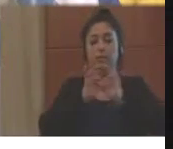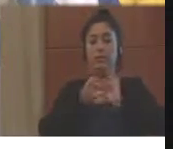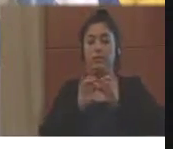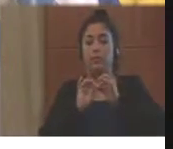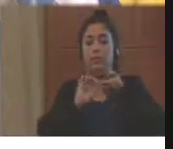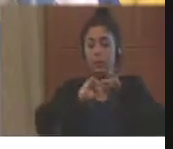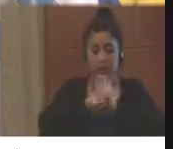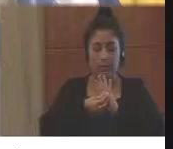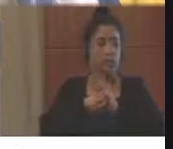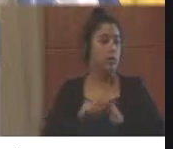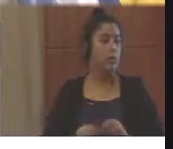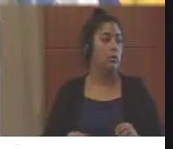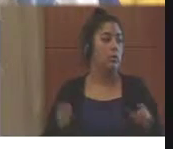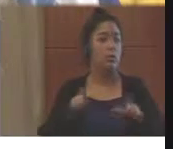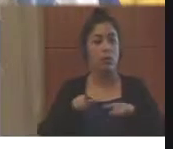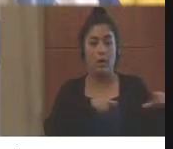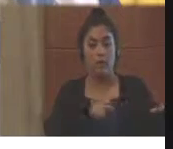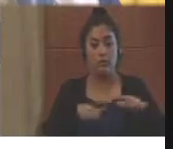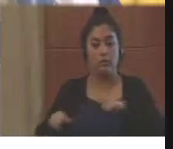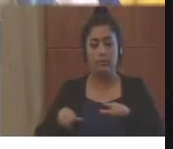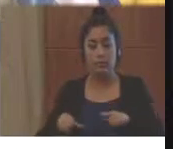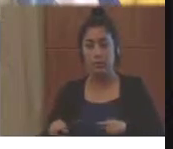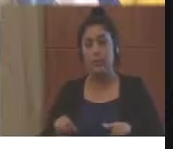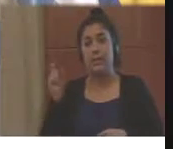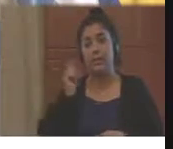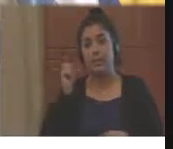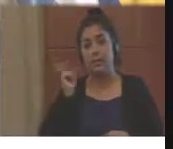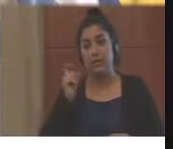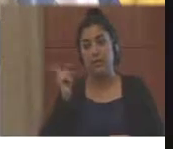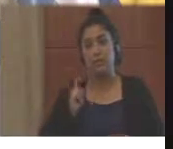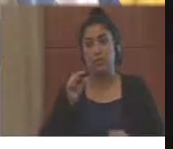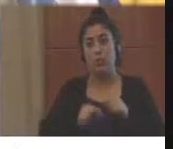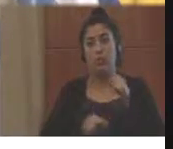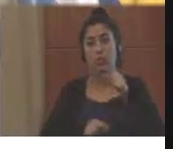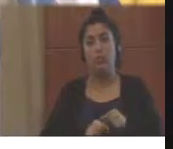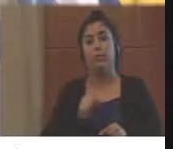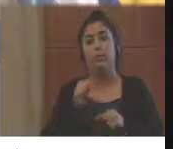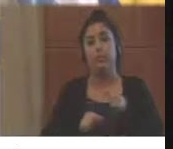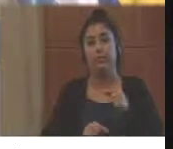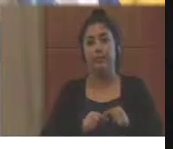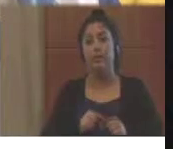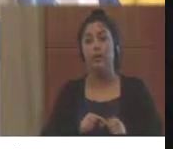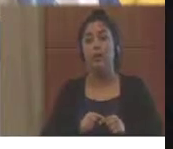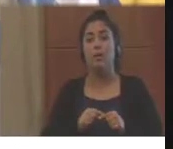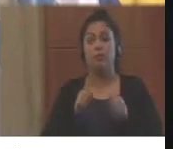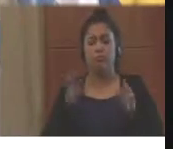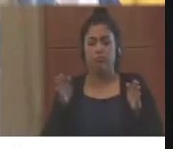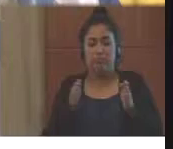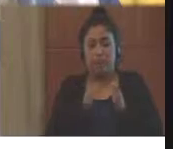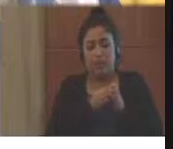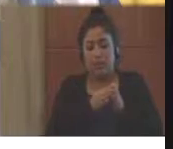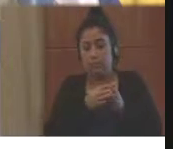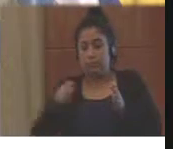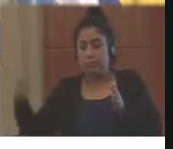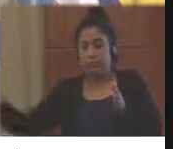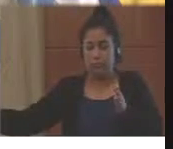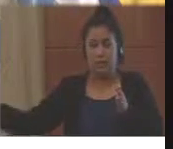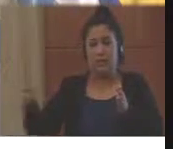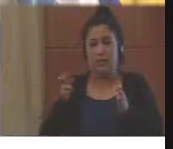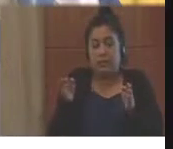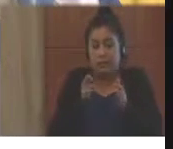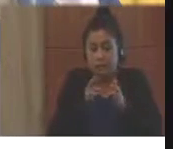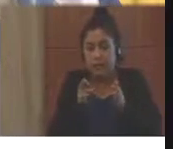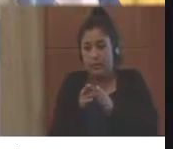to narrow the gap between the stated principles of community participation and commitment to